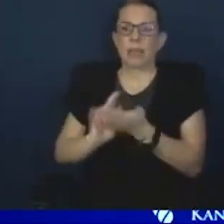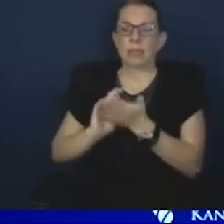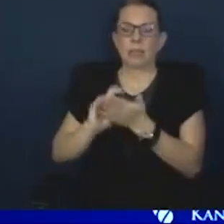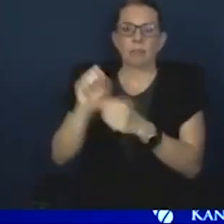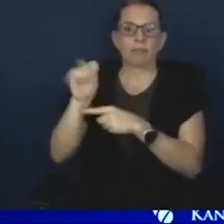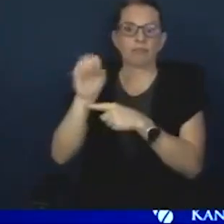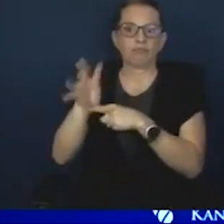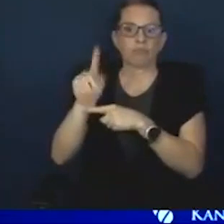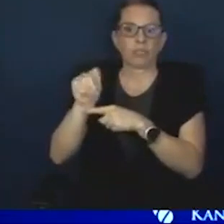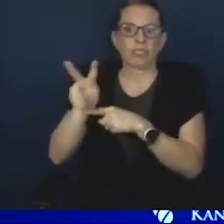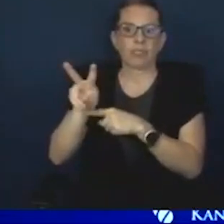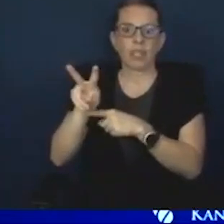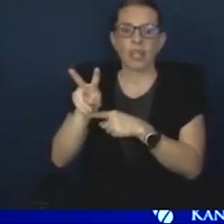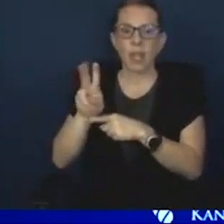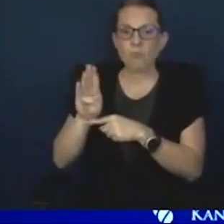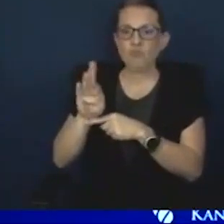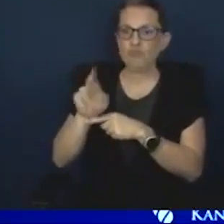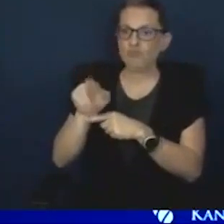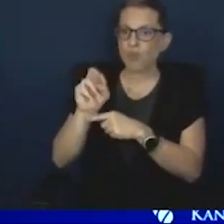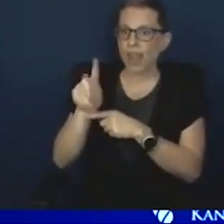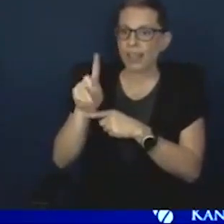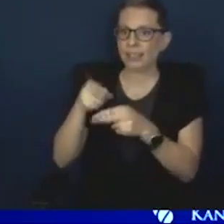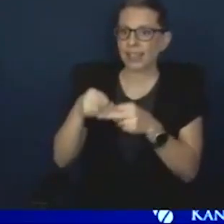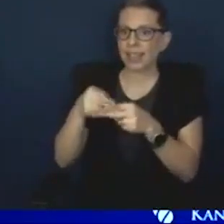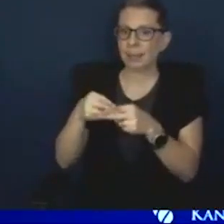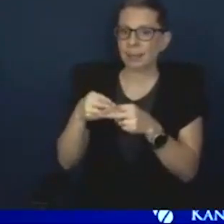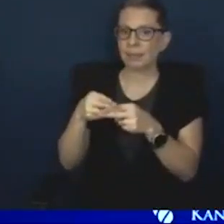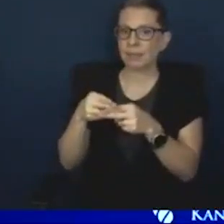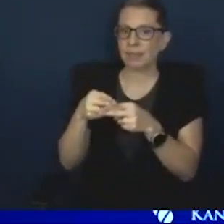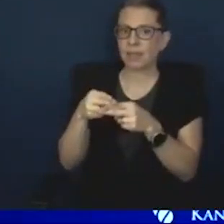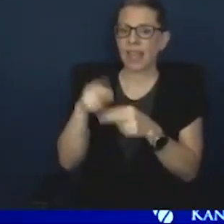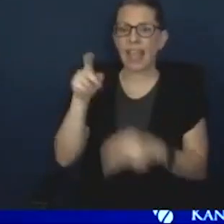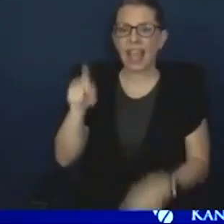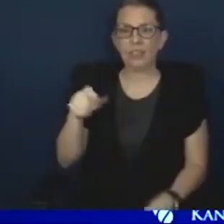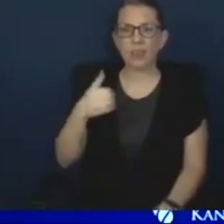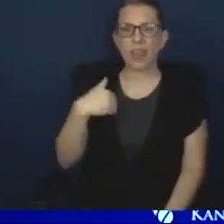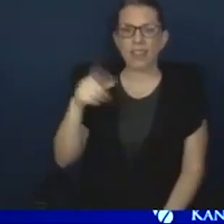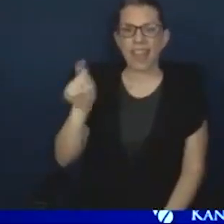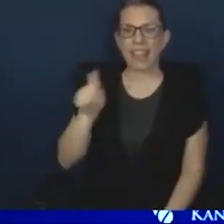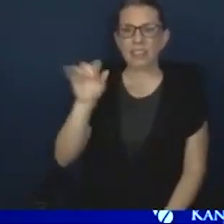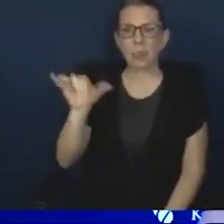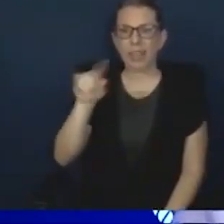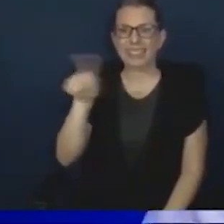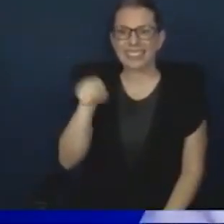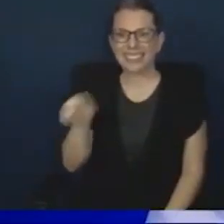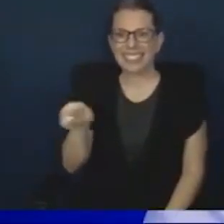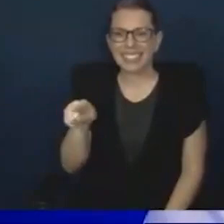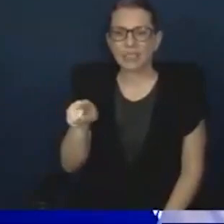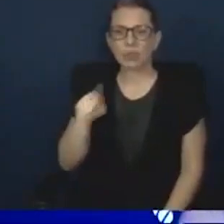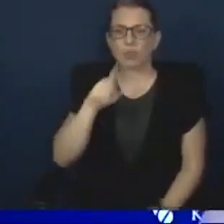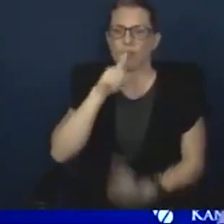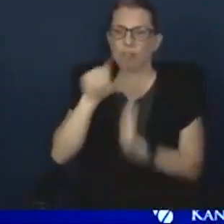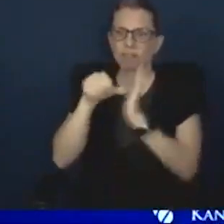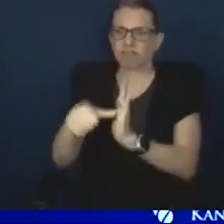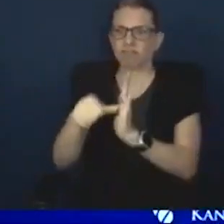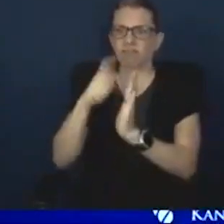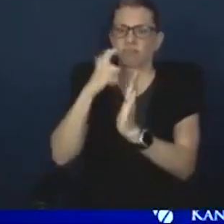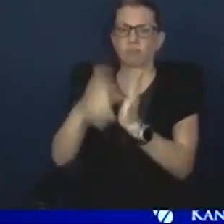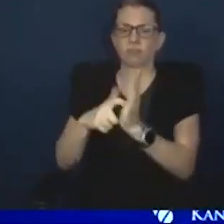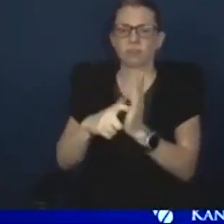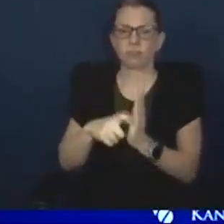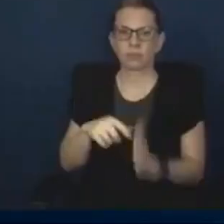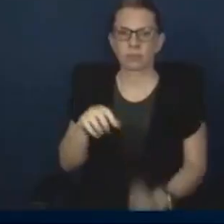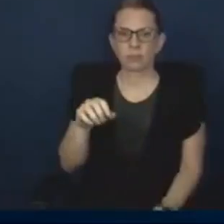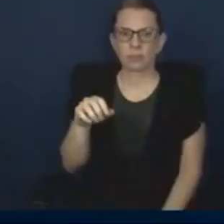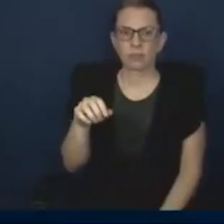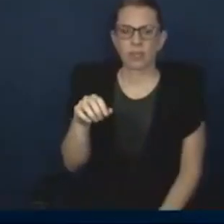the brand name drugs, they always have to have like an X, a Y, a Z, something to really stand out, like Shingrix or any linazolid, things like